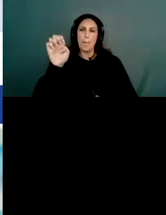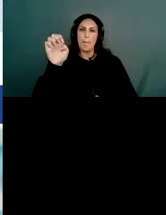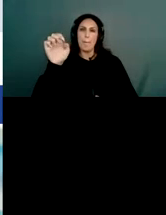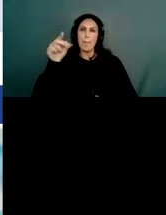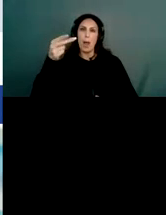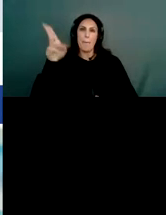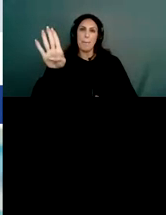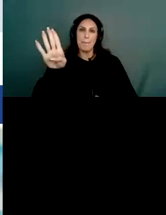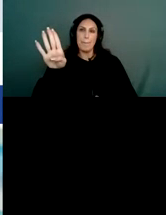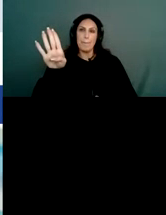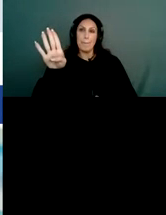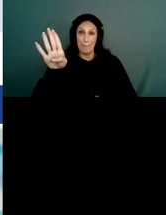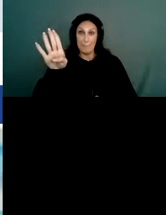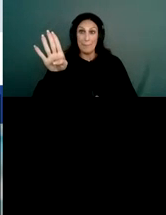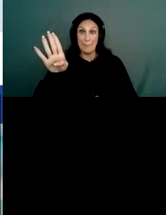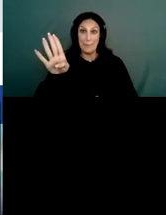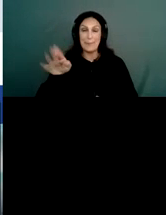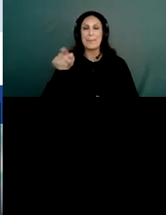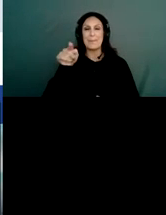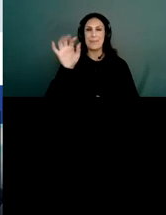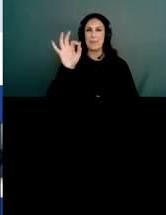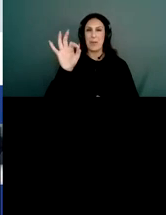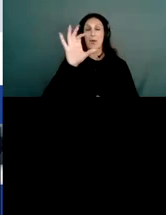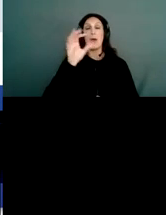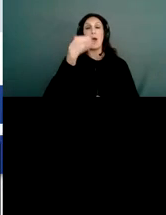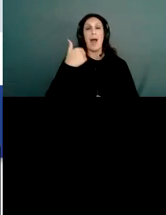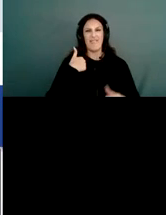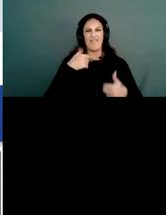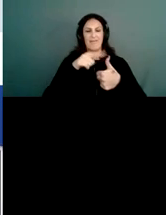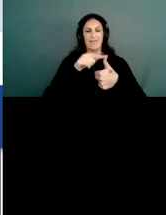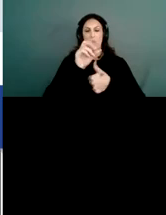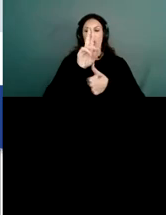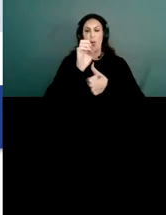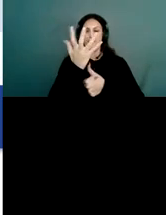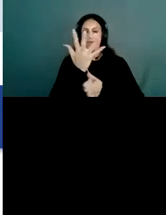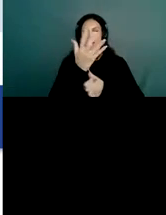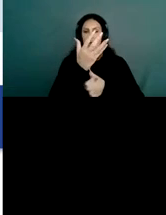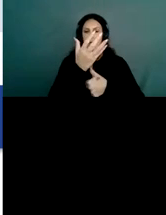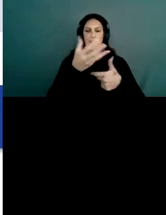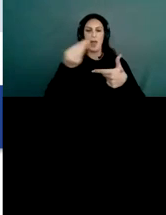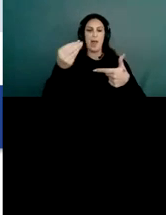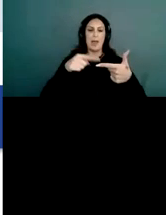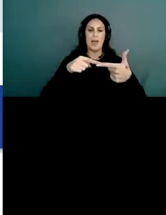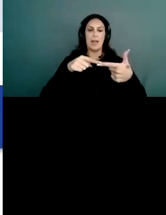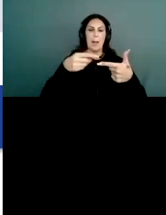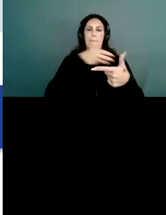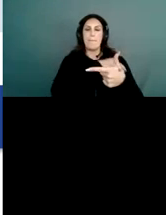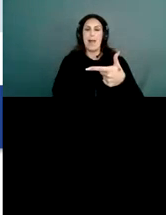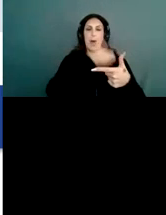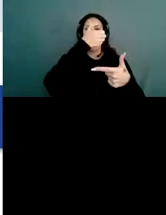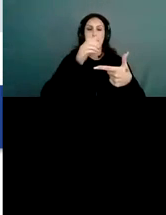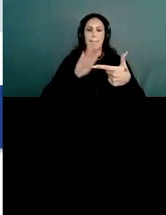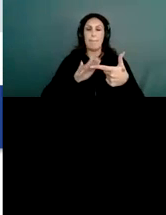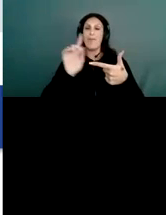also a tab for PowerUp. So we're going to take a look at the Core5 resources here. One thing to note is